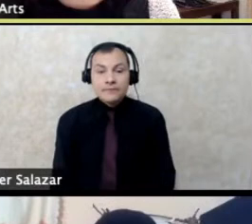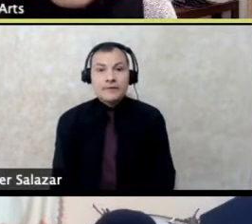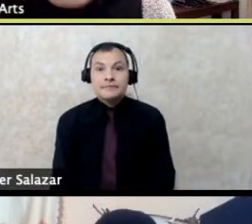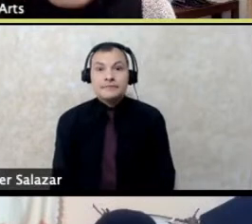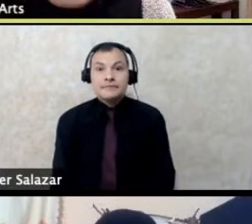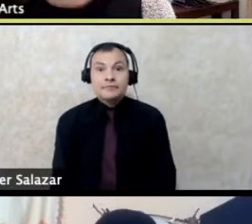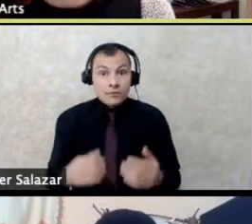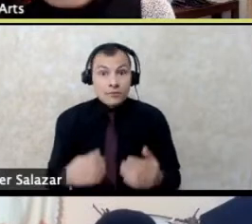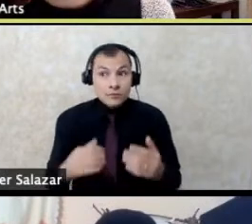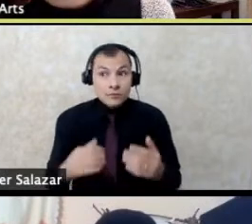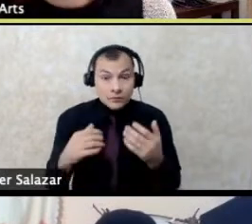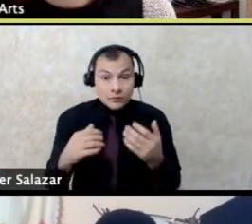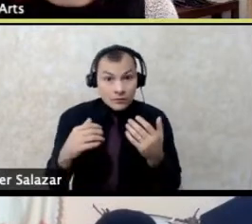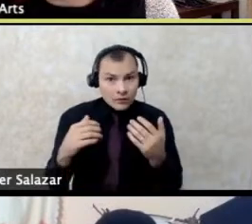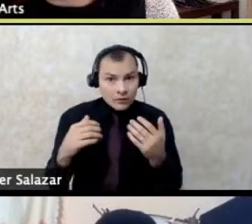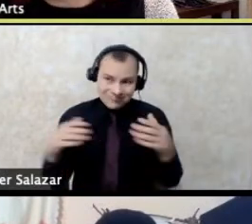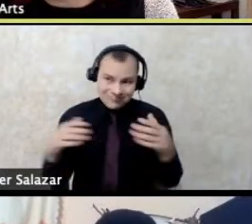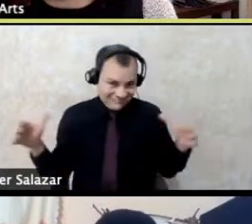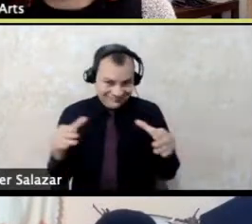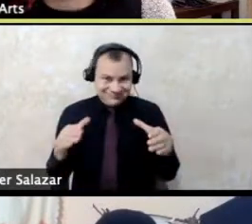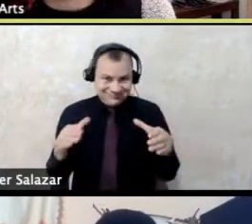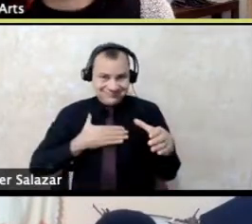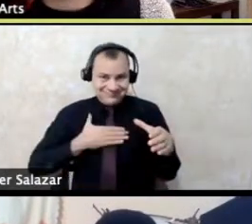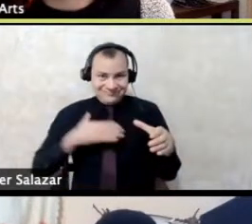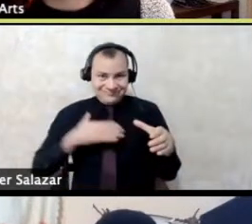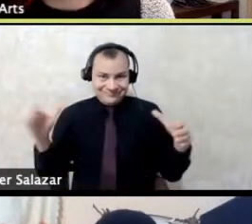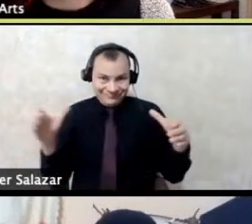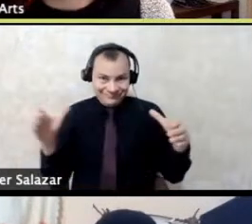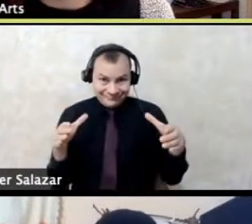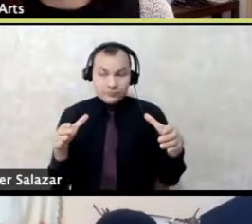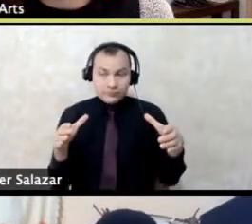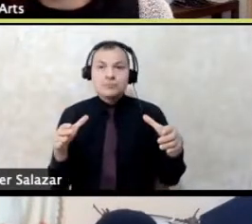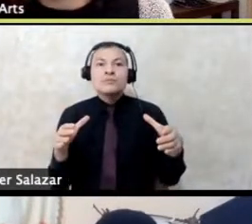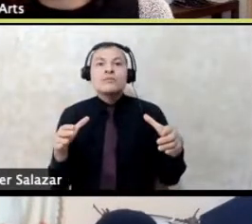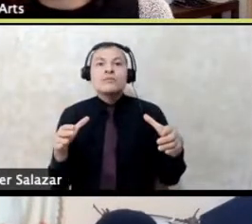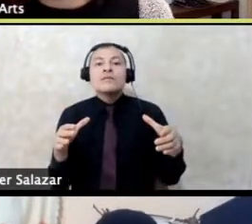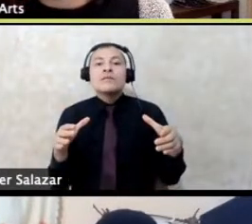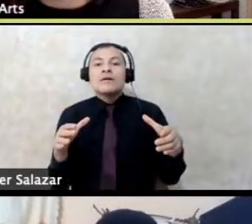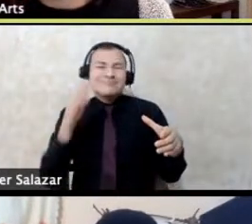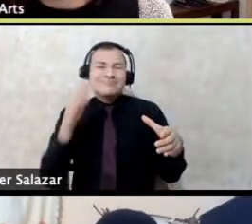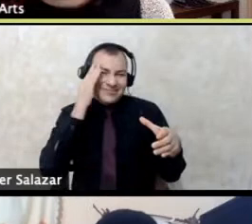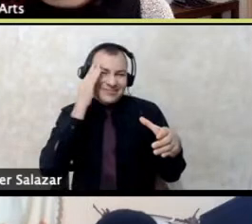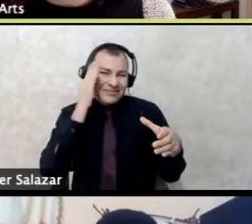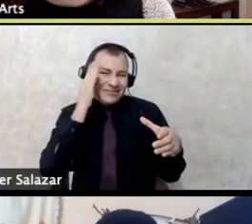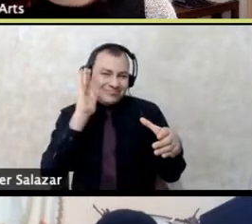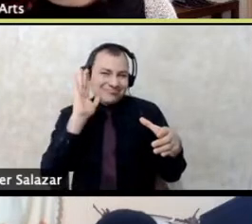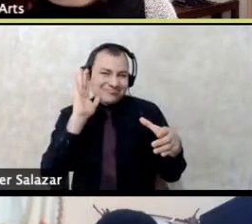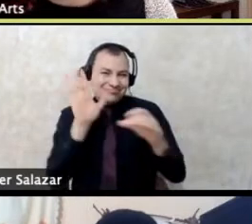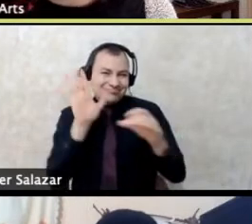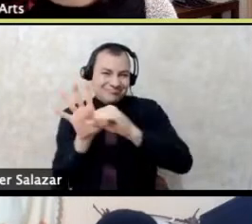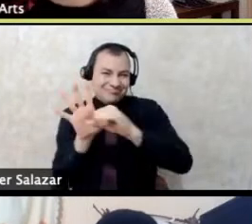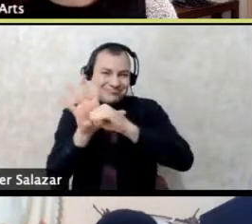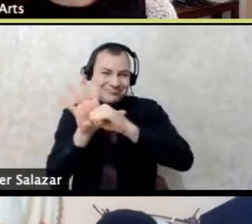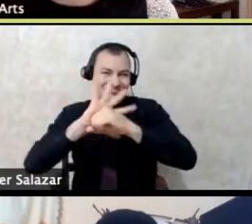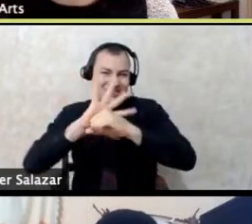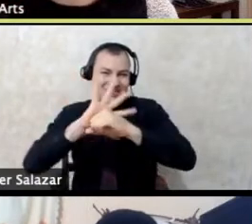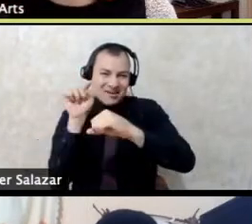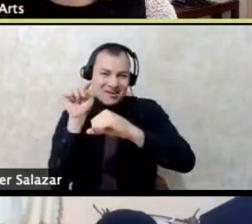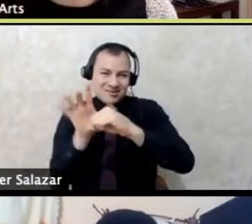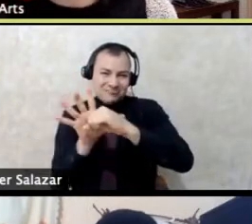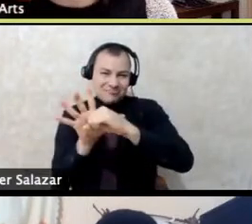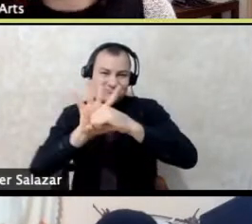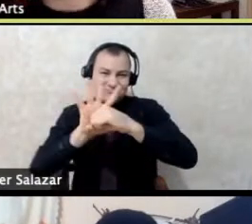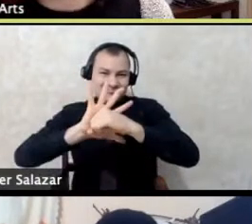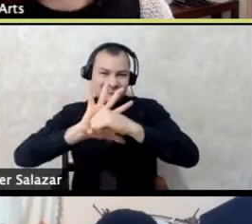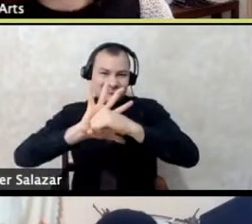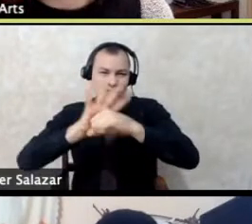trabajando y en relación al COVID-19, a la pandemia, es que hemos estado llegando a las comunidades a través de